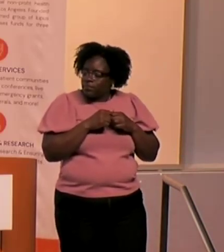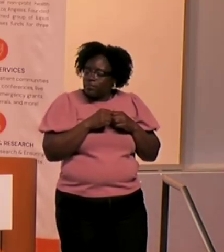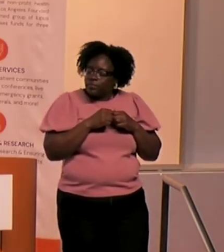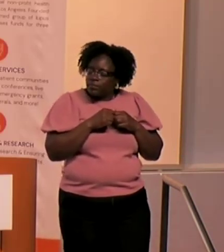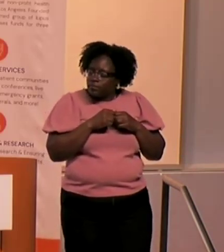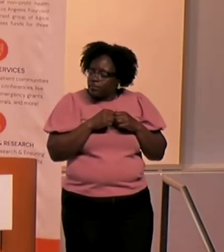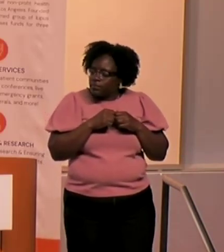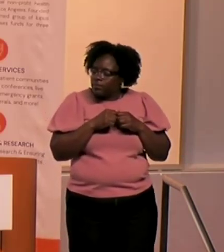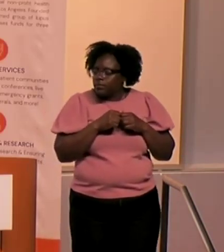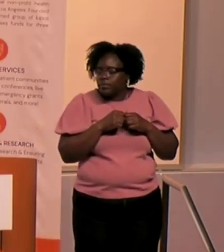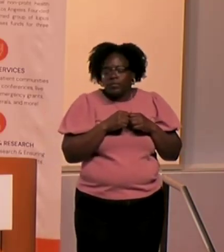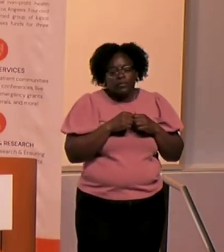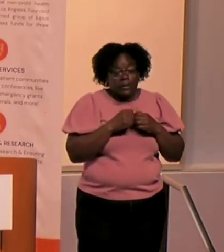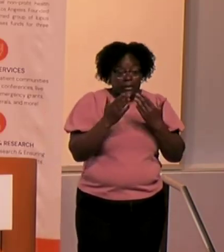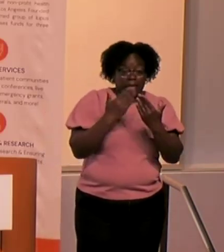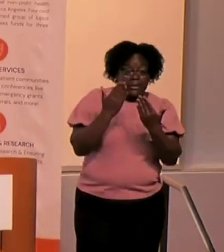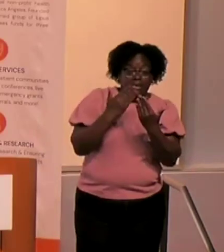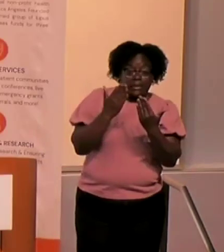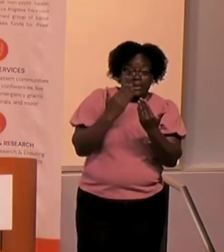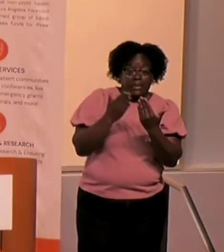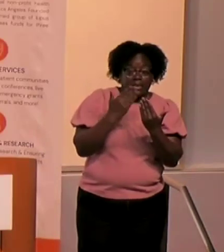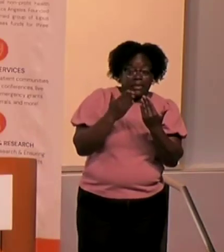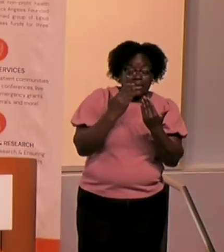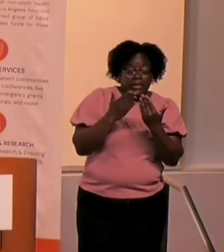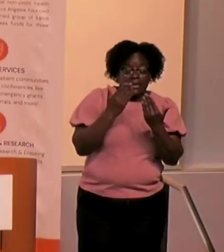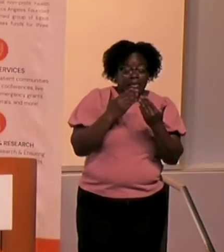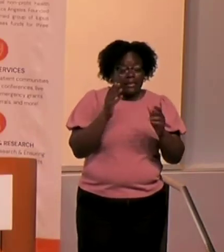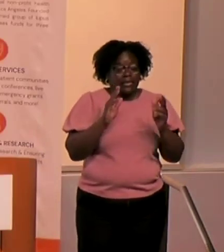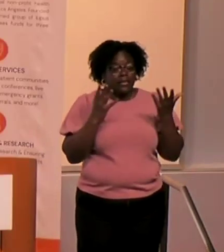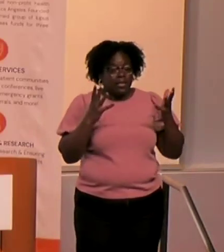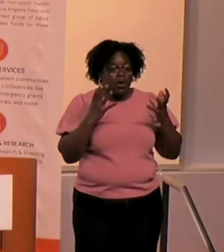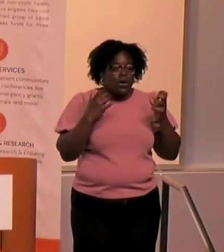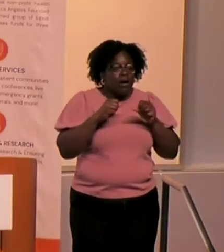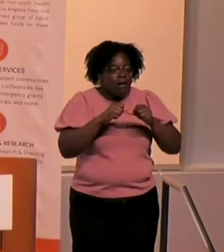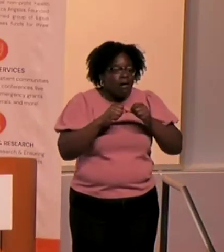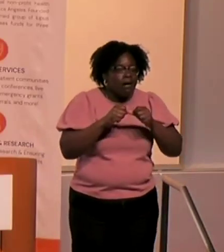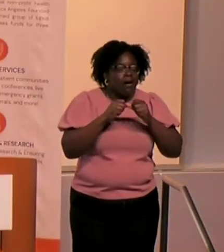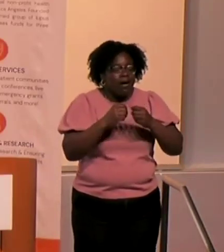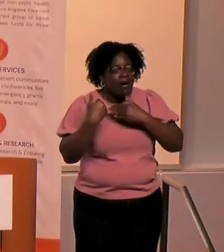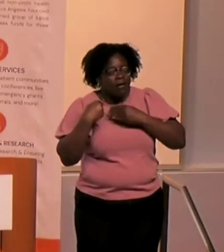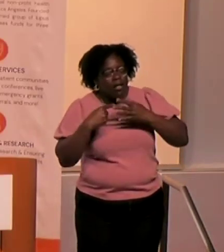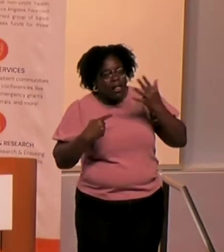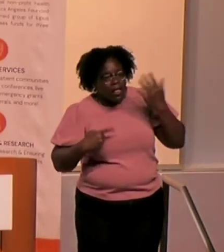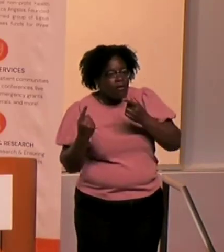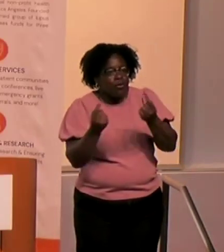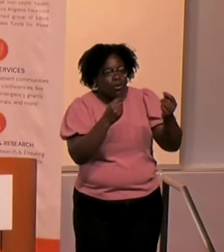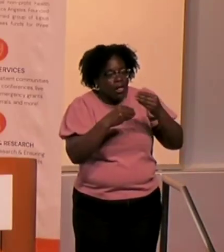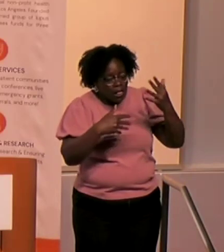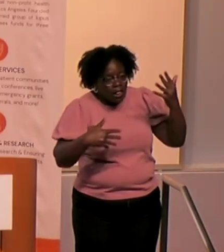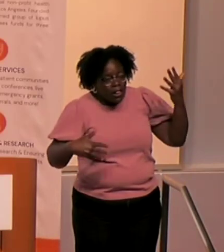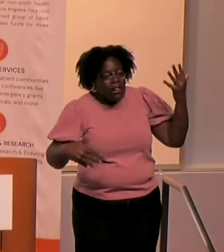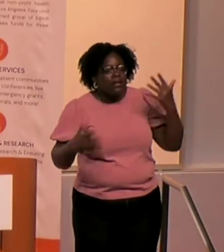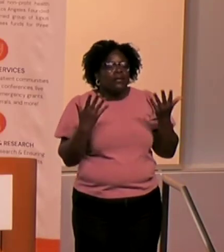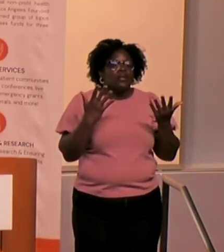of, it doesn't come easy for a lot of people, right, that want to keep going and have all these responsibilities and things they need to do,